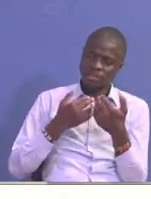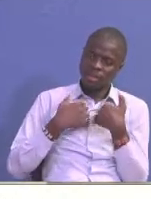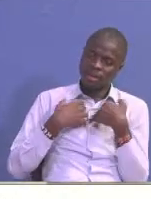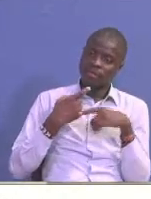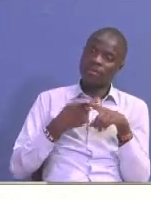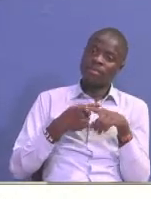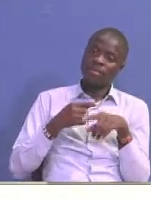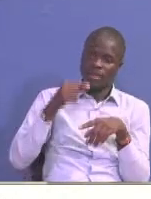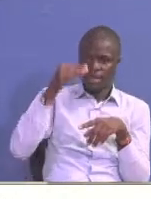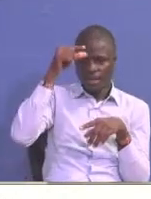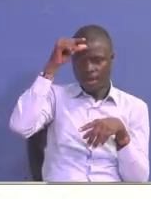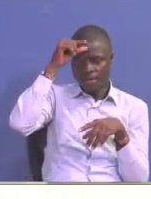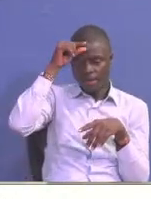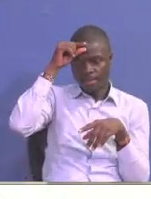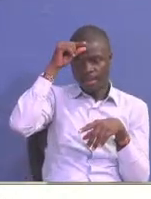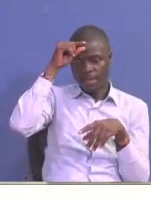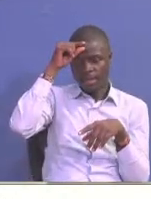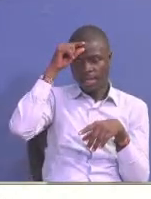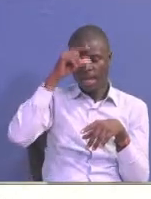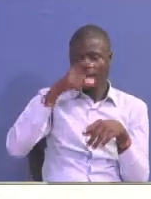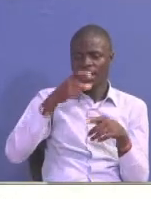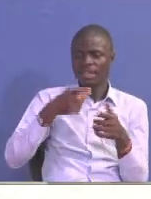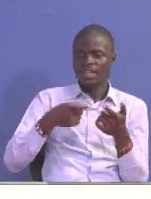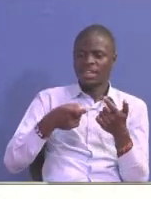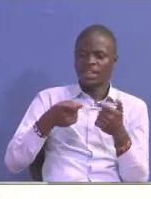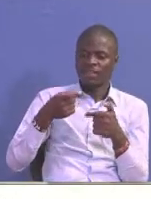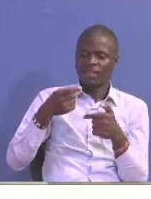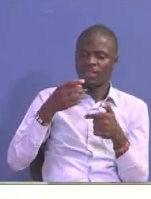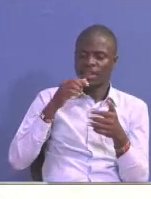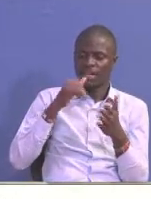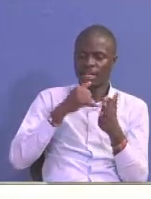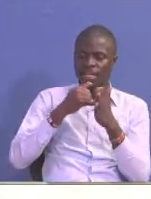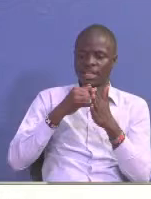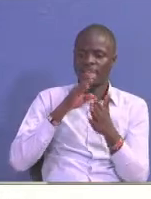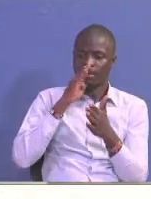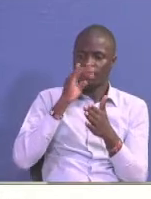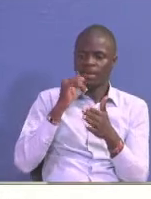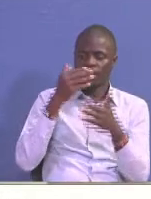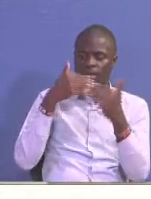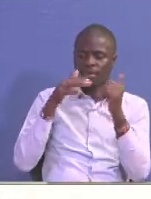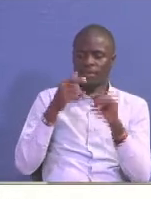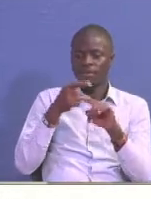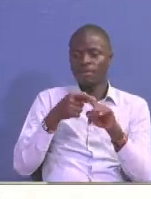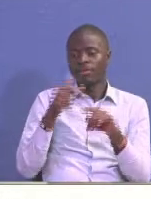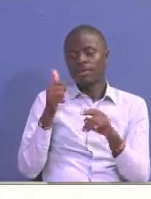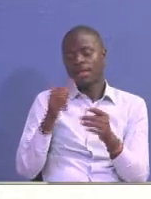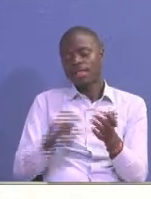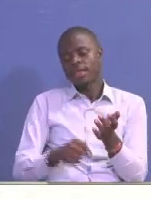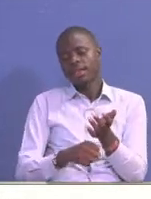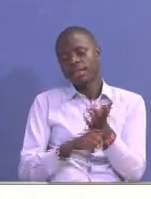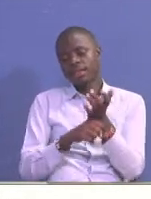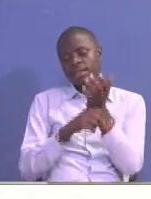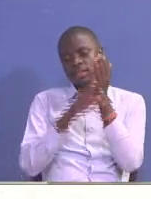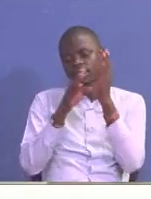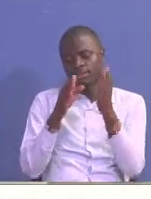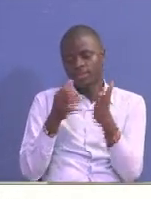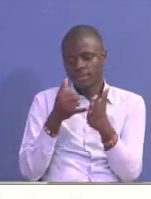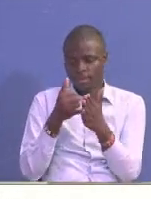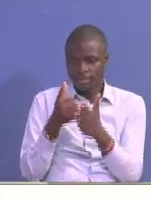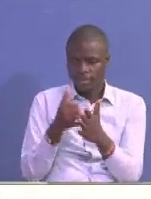government and generated internally by the university and also from other sponsors internally.